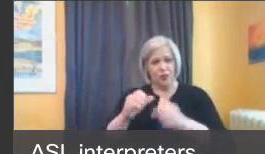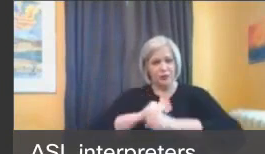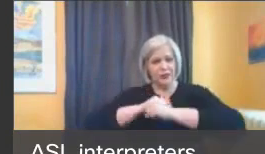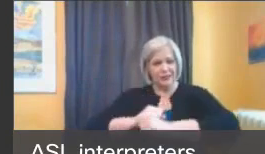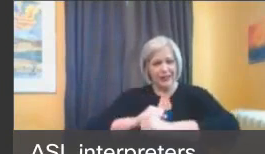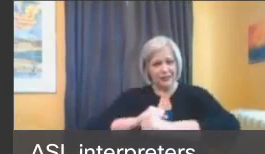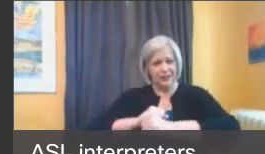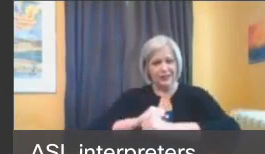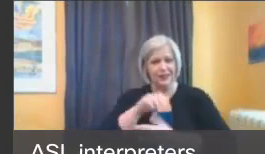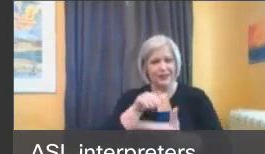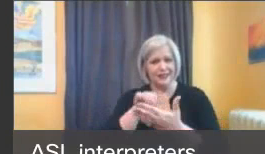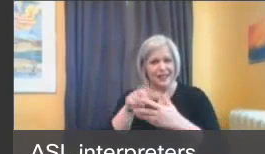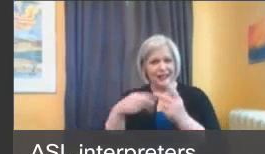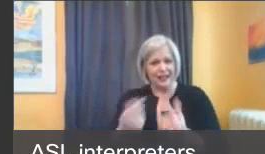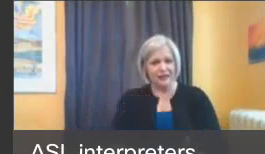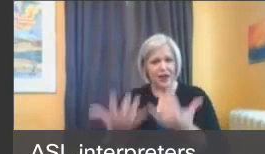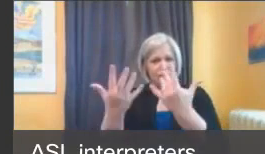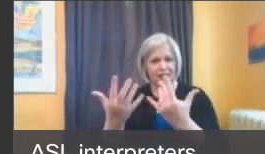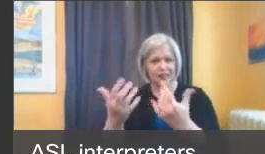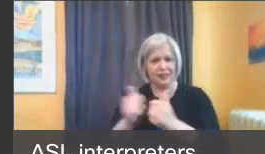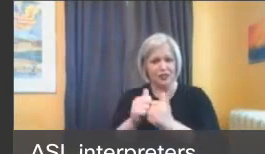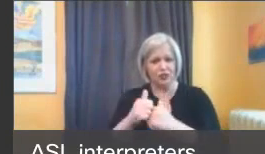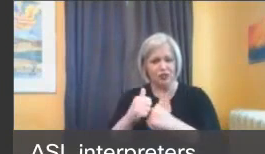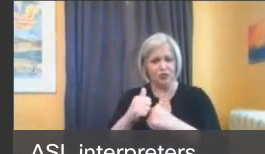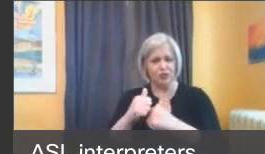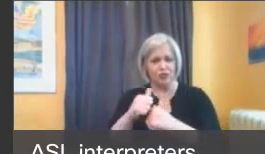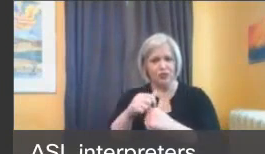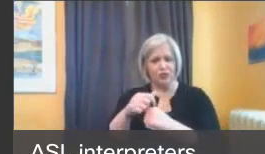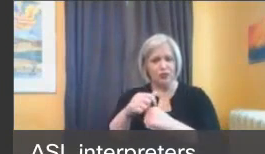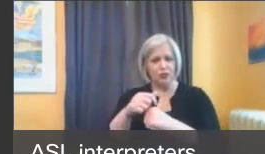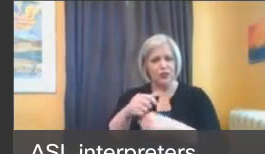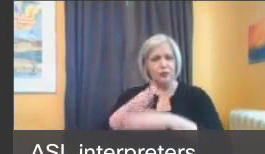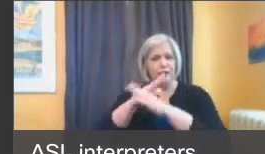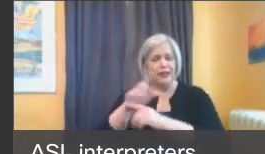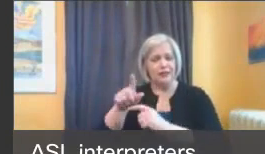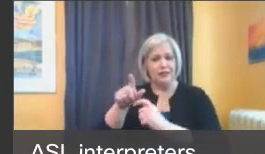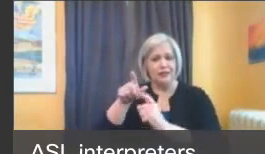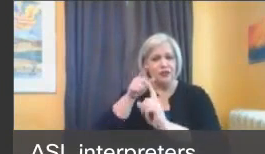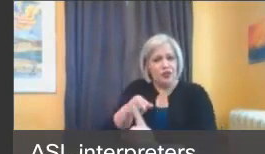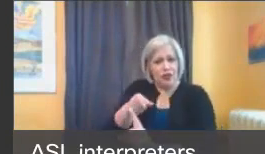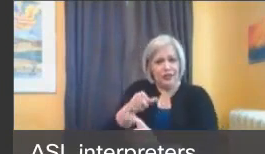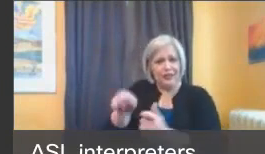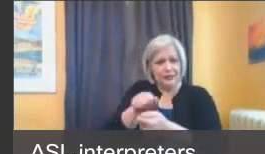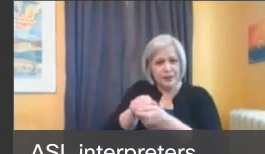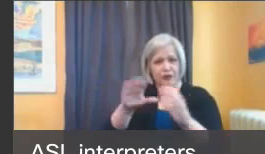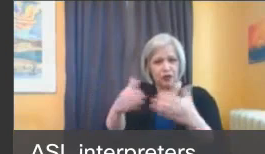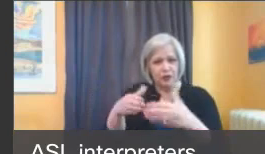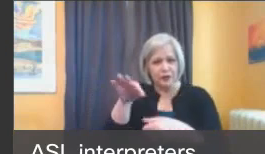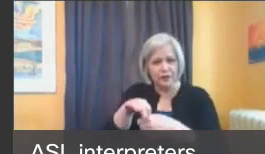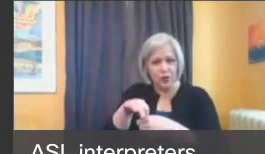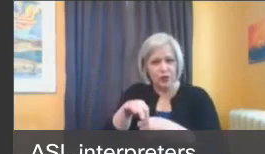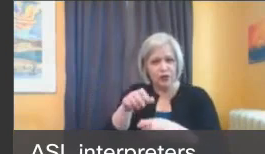sort of arson, or to prevent people from targeting particular groups of voters by going